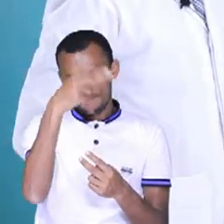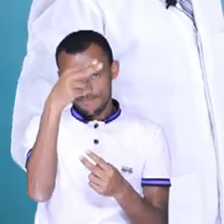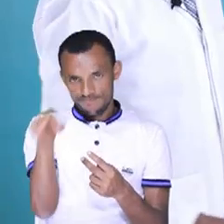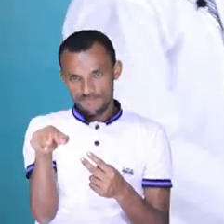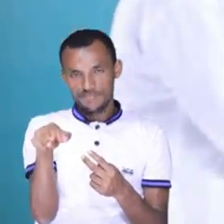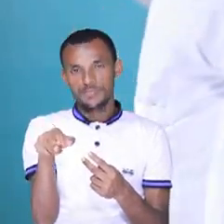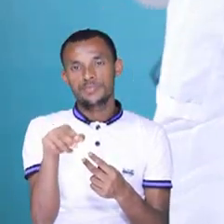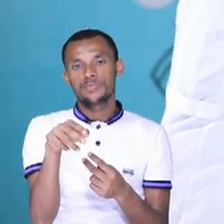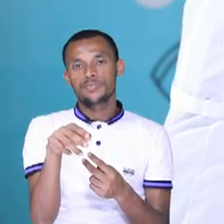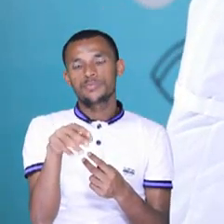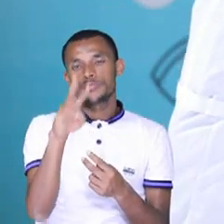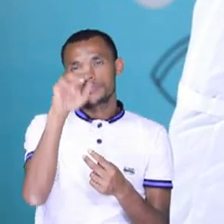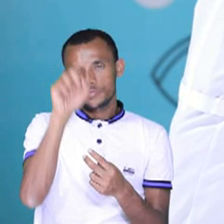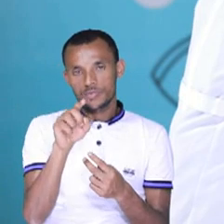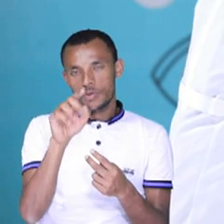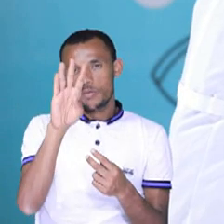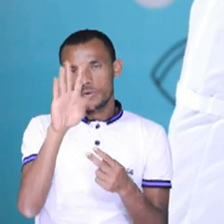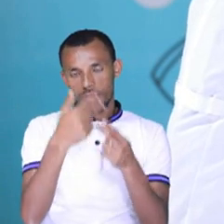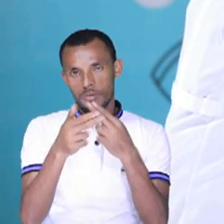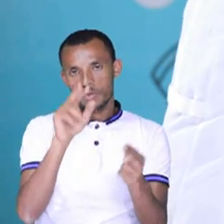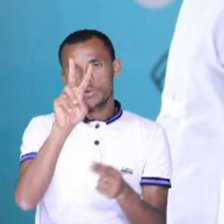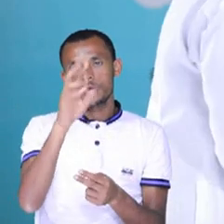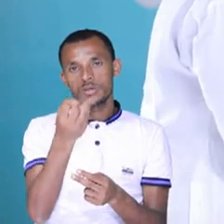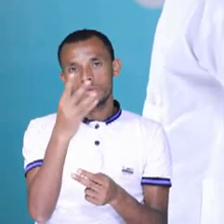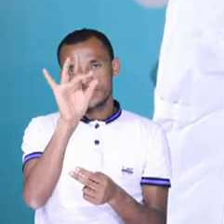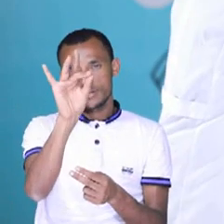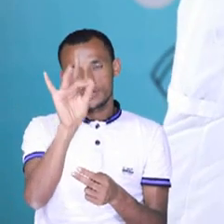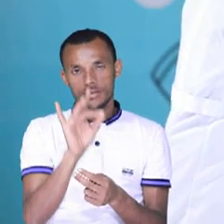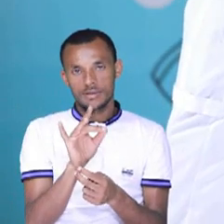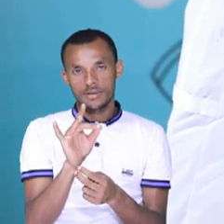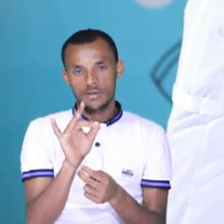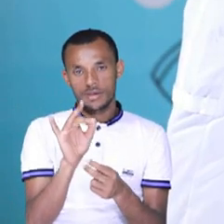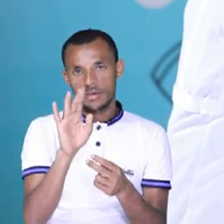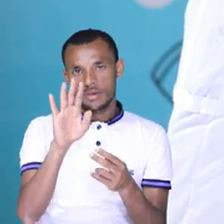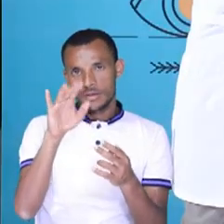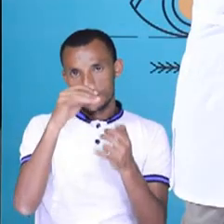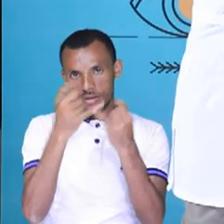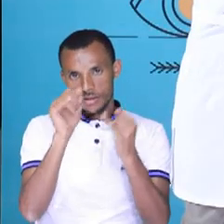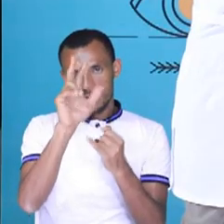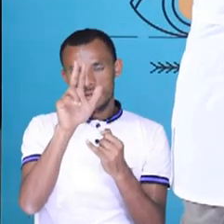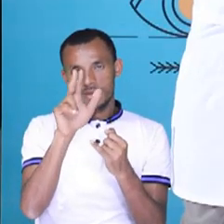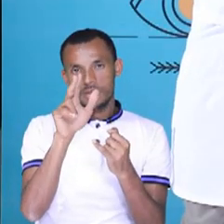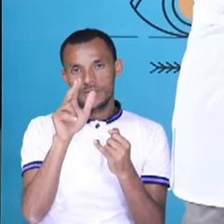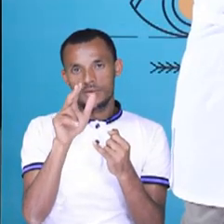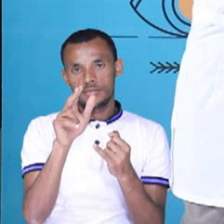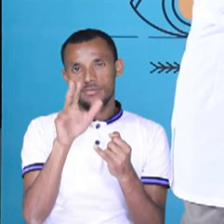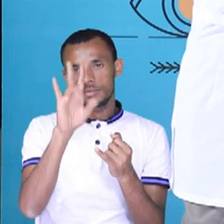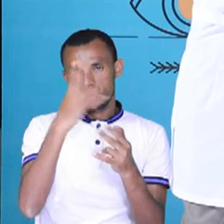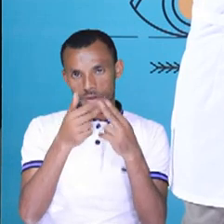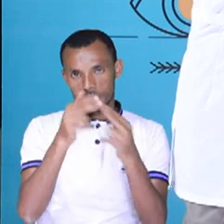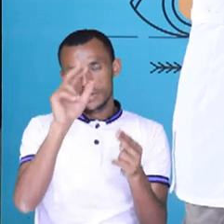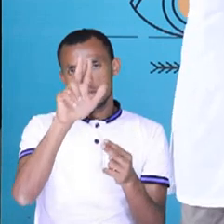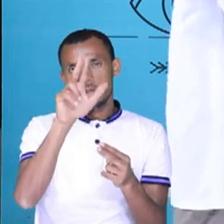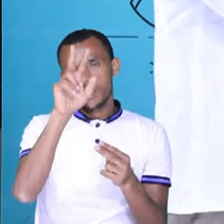here. 4 times 2, it was equal to 8. By 3, you will have 3. 7 times